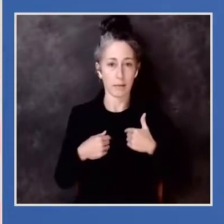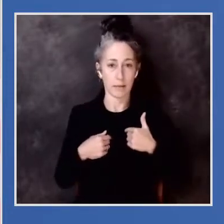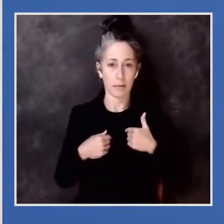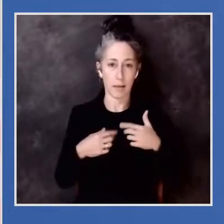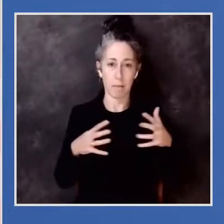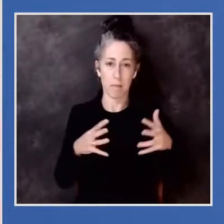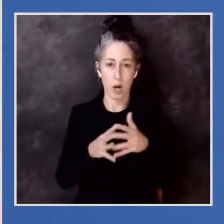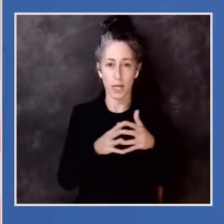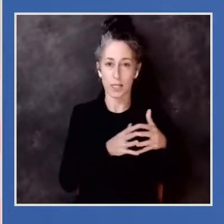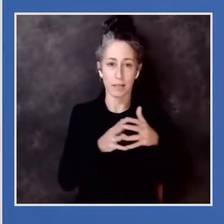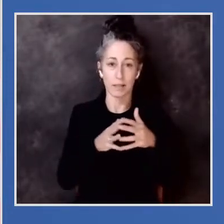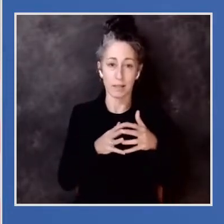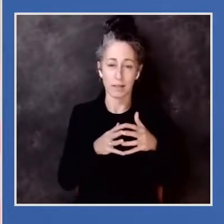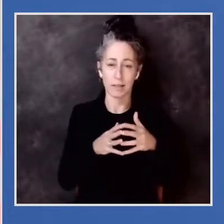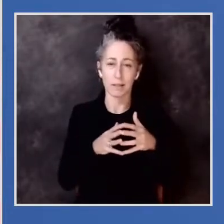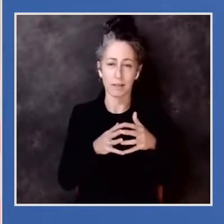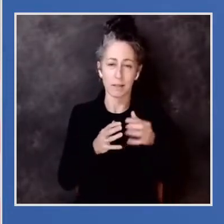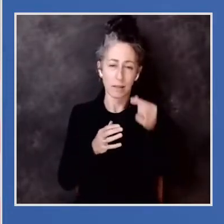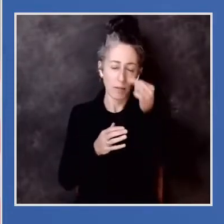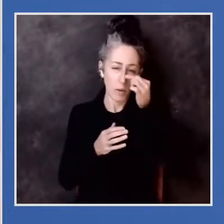He knew me."